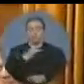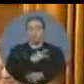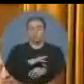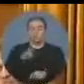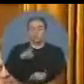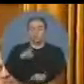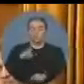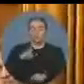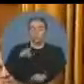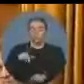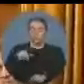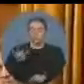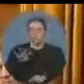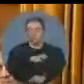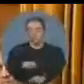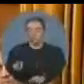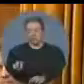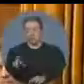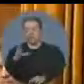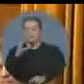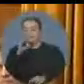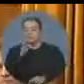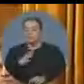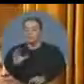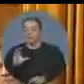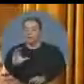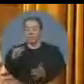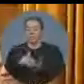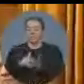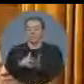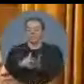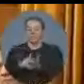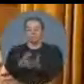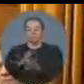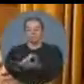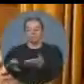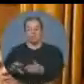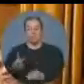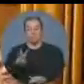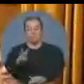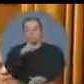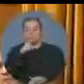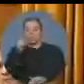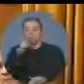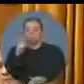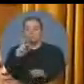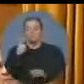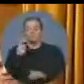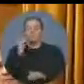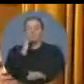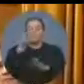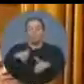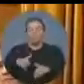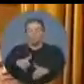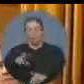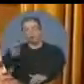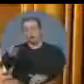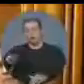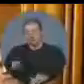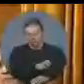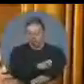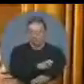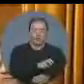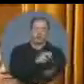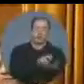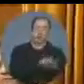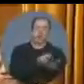for $5,000. On August 6th, 10 days later, there was a transfer from Eileen Carroll's local campaign to the